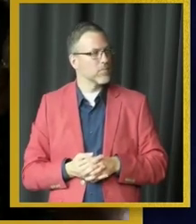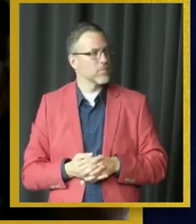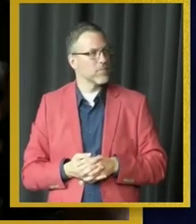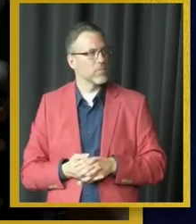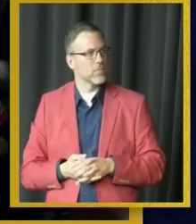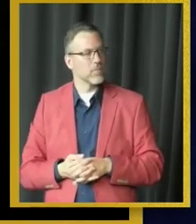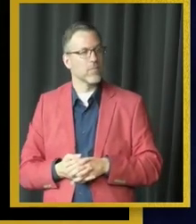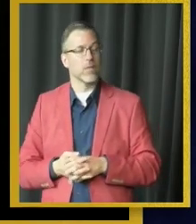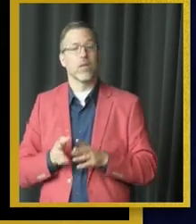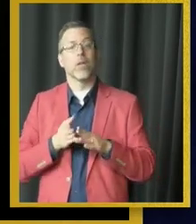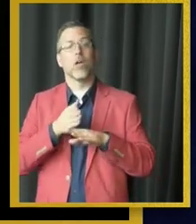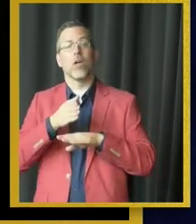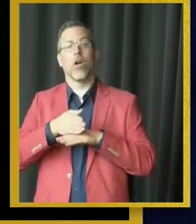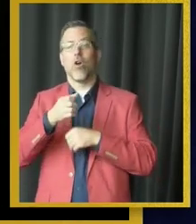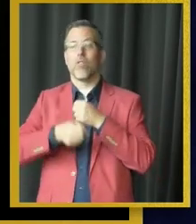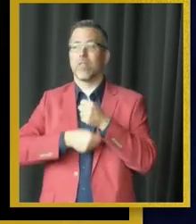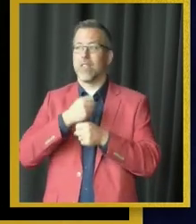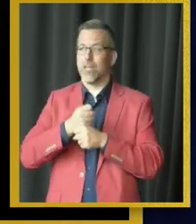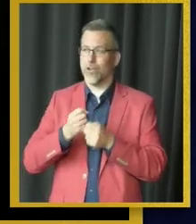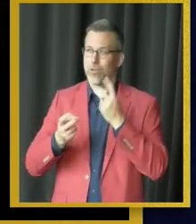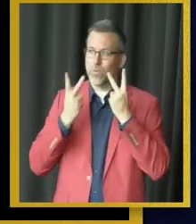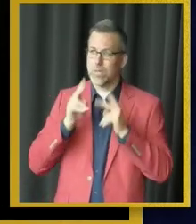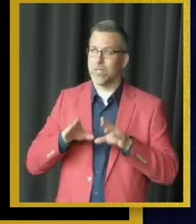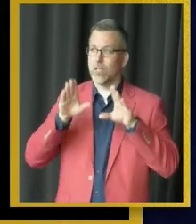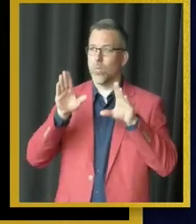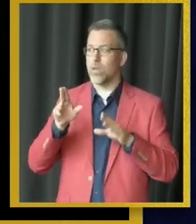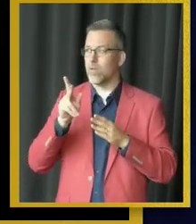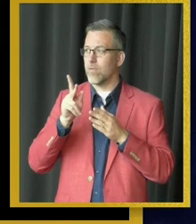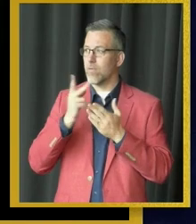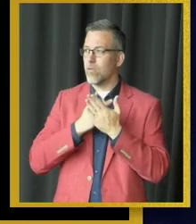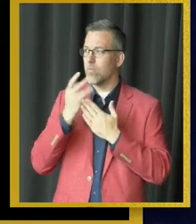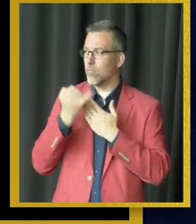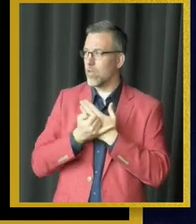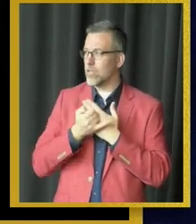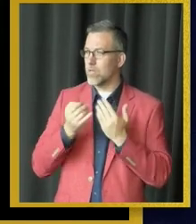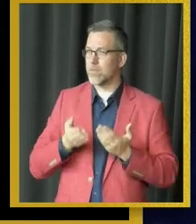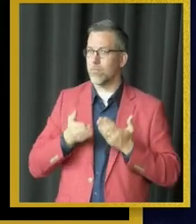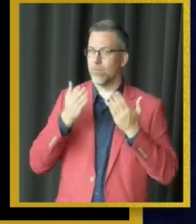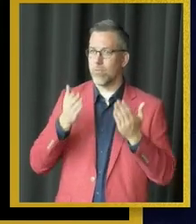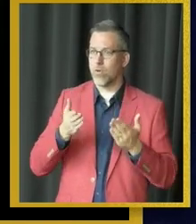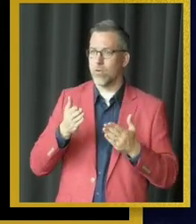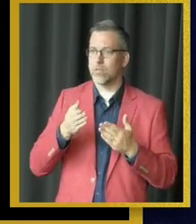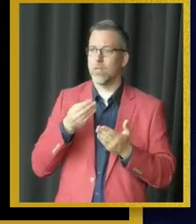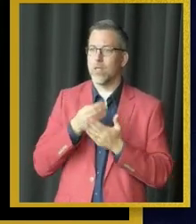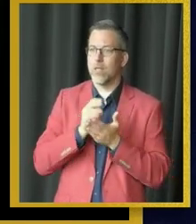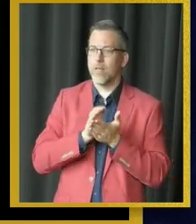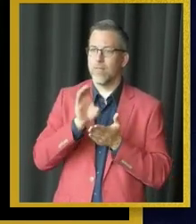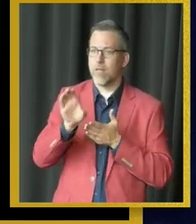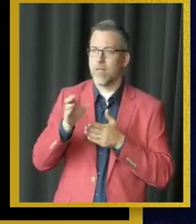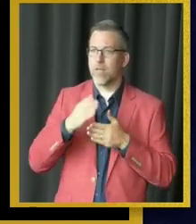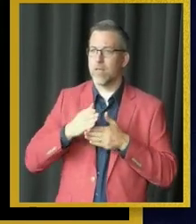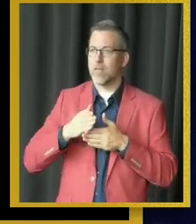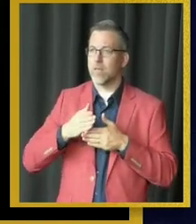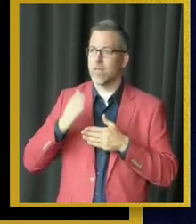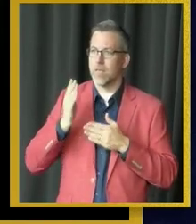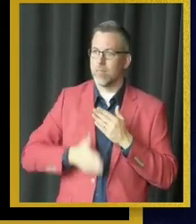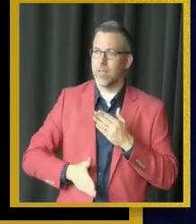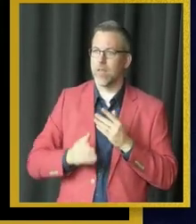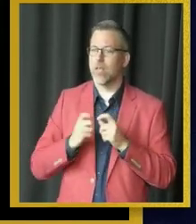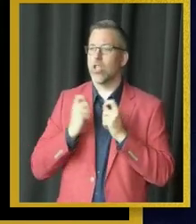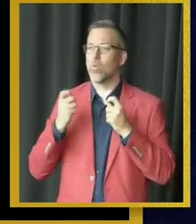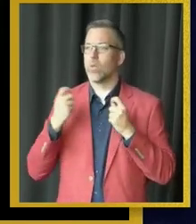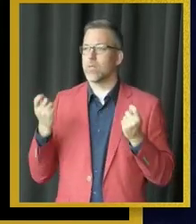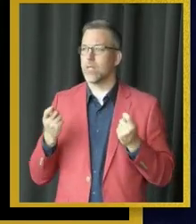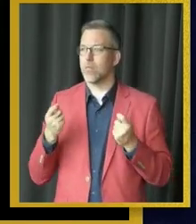Over the years, we have seen some great projects get proposed, funded, and then completed. Most recently, we celebrated the opening of the